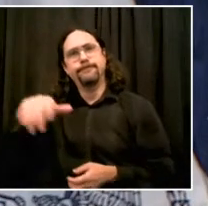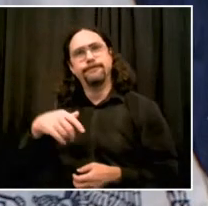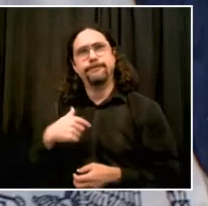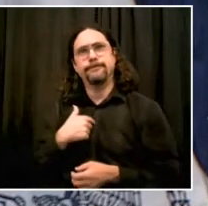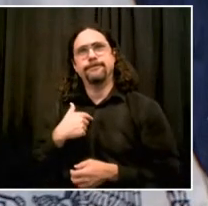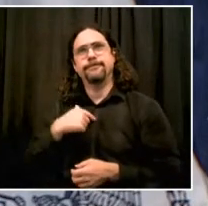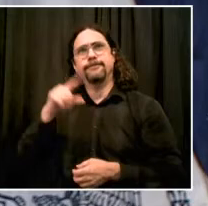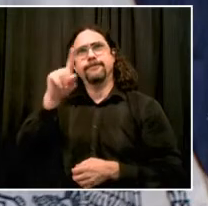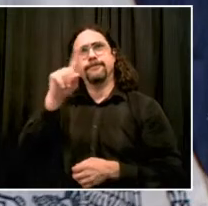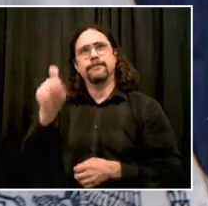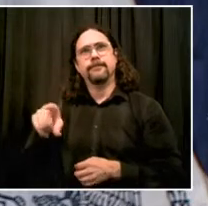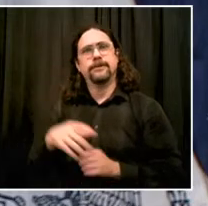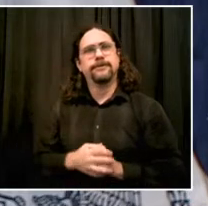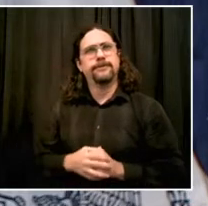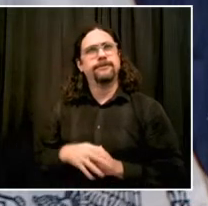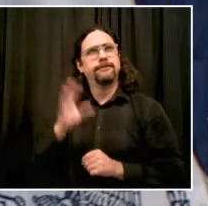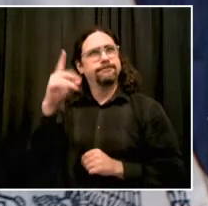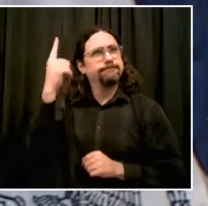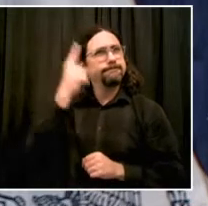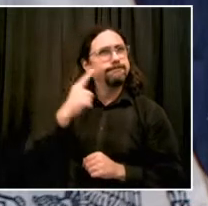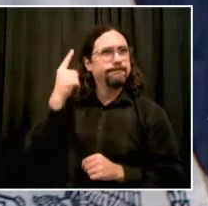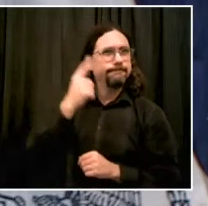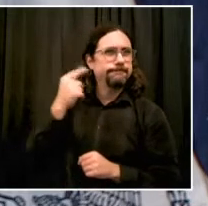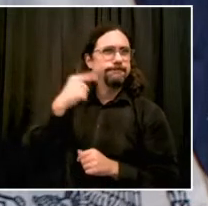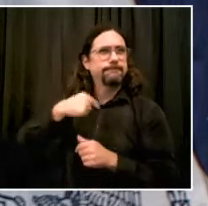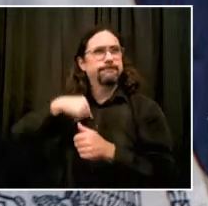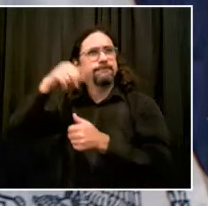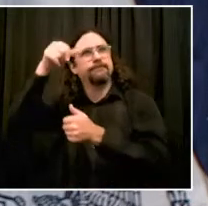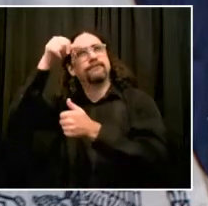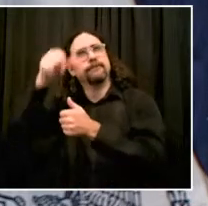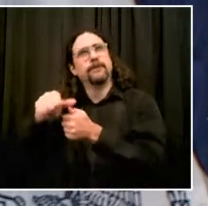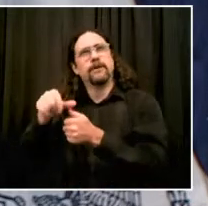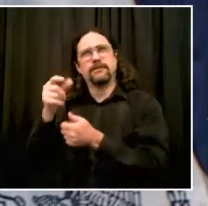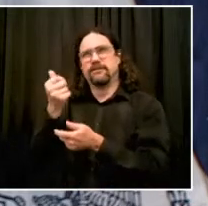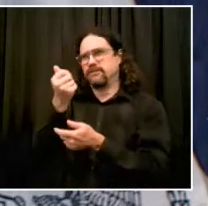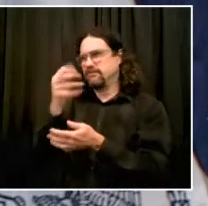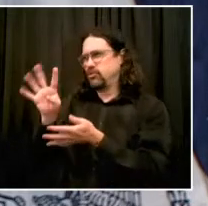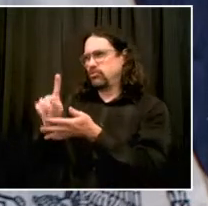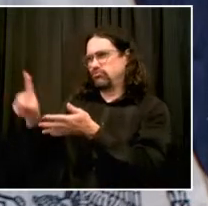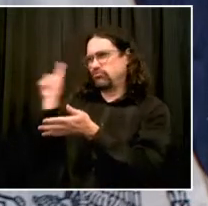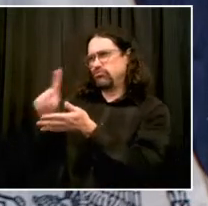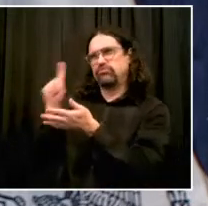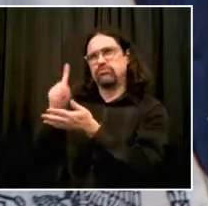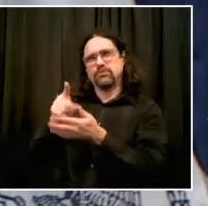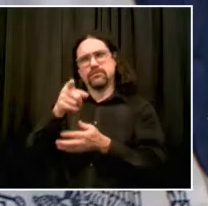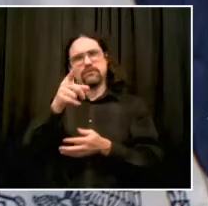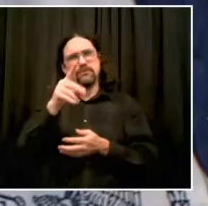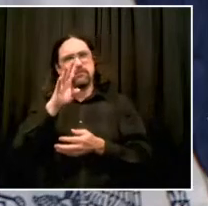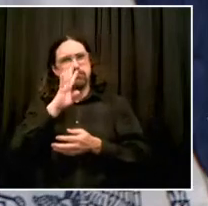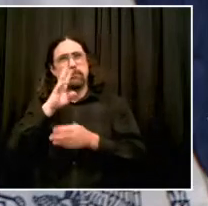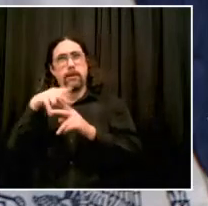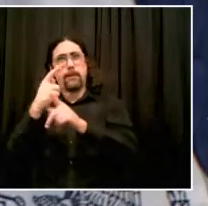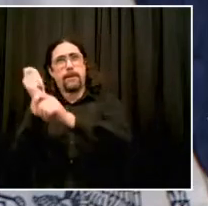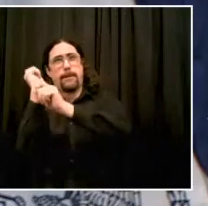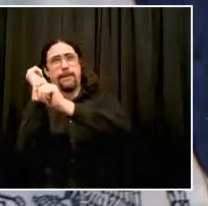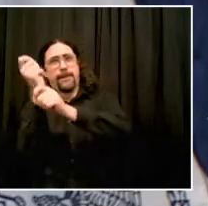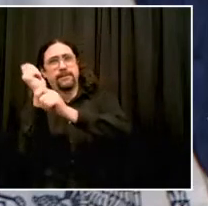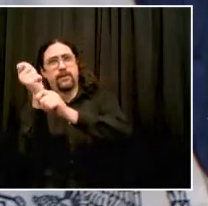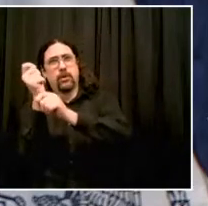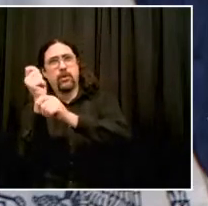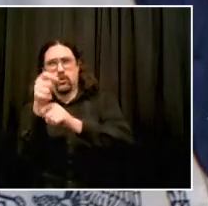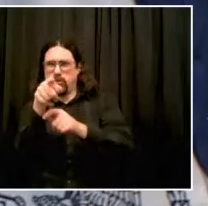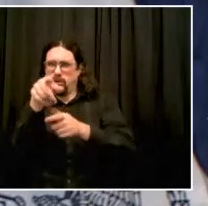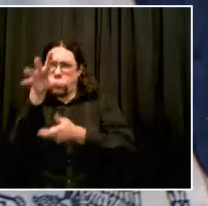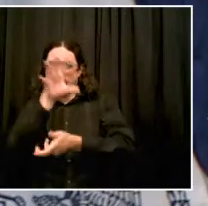in 62 out of the Polo Grounds. No, So I that's agree. There's no question a lot of Dodger fans converted